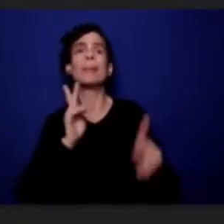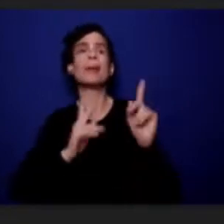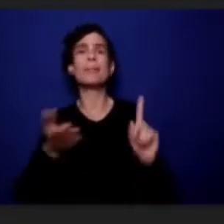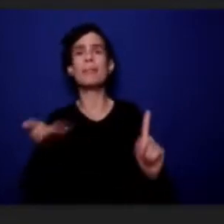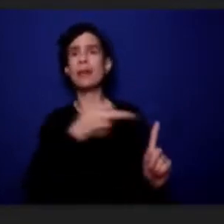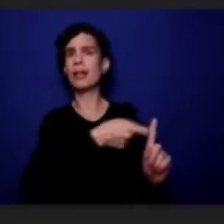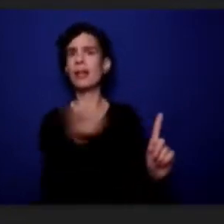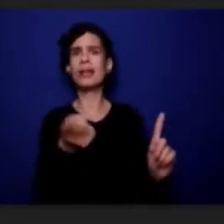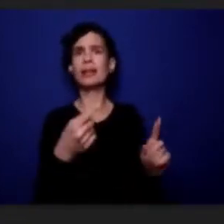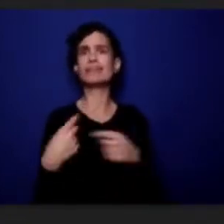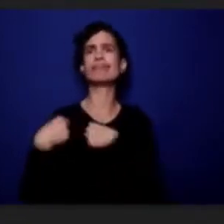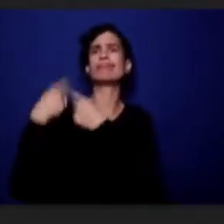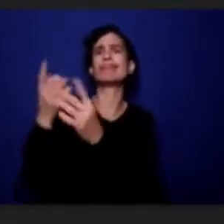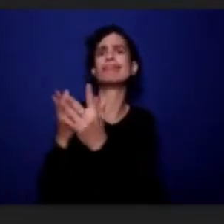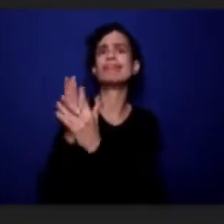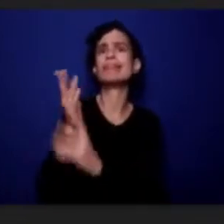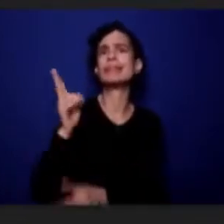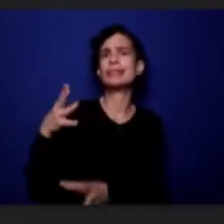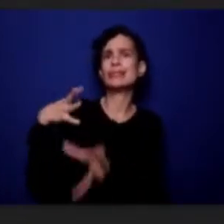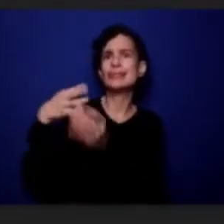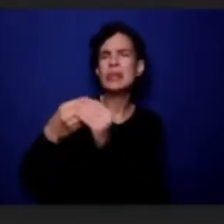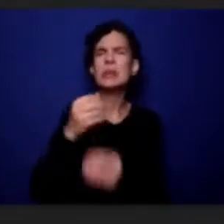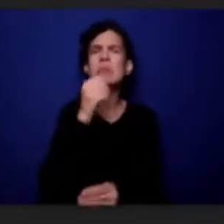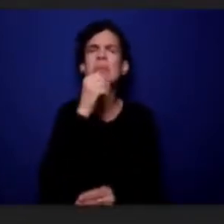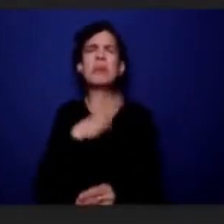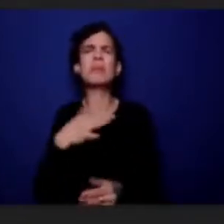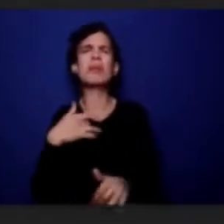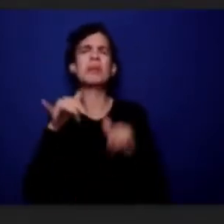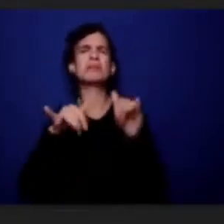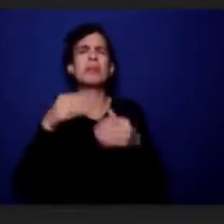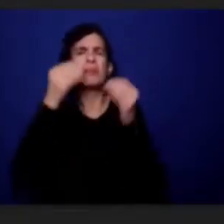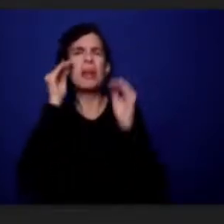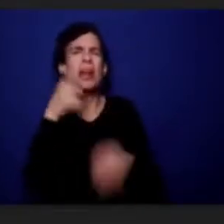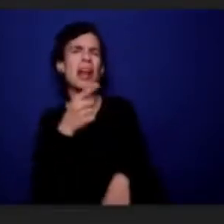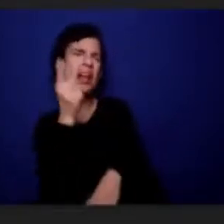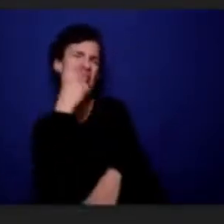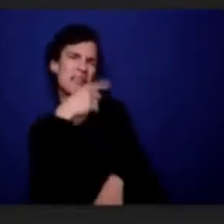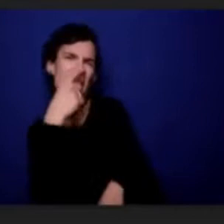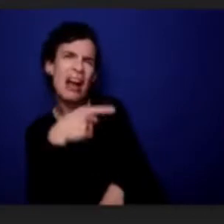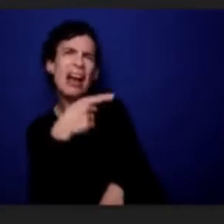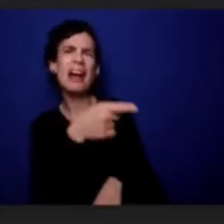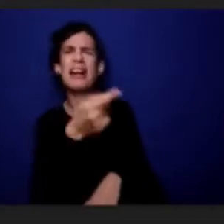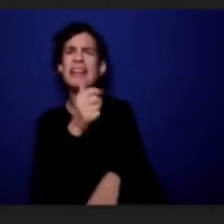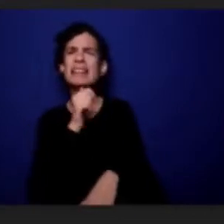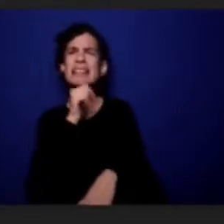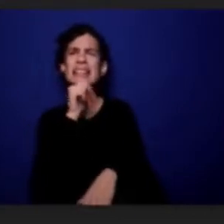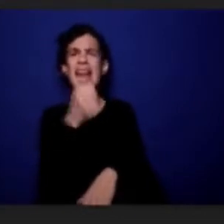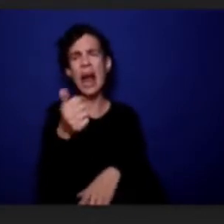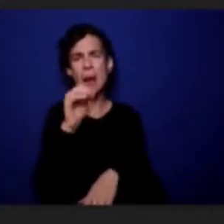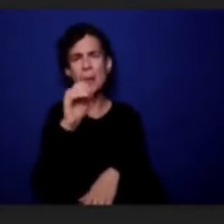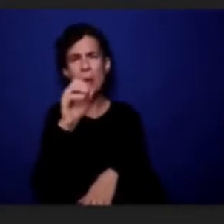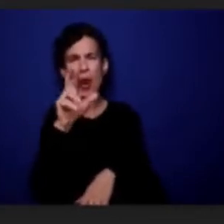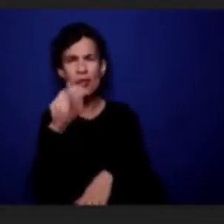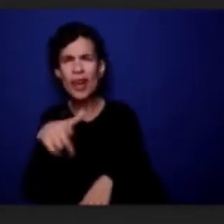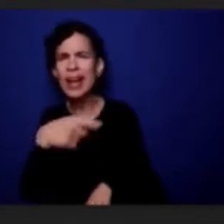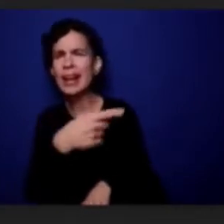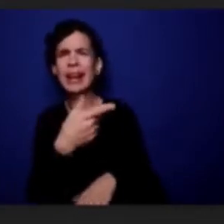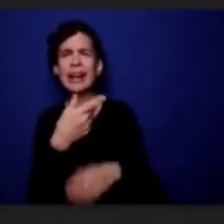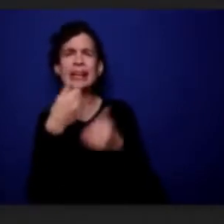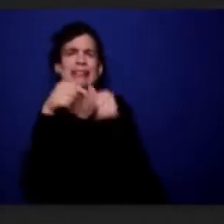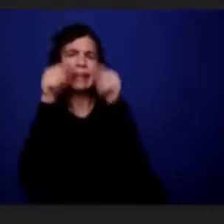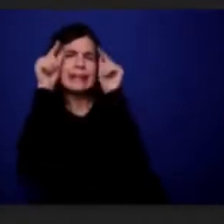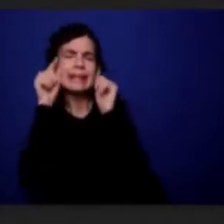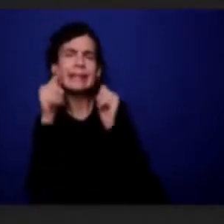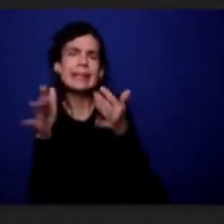what she was doing, fine. But at the time, as I wrote in my paper, women were being, throughout the history